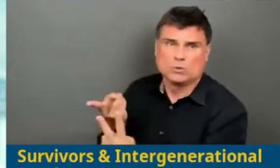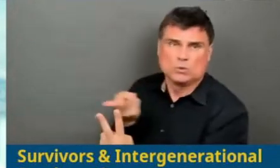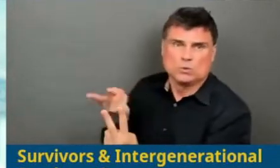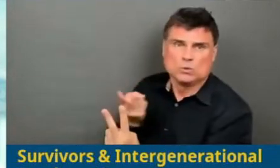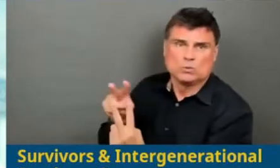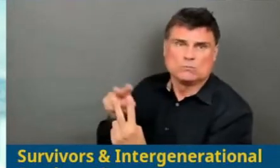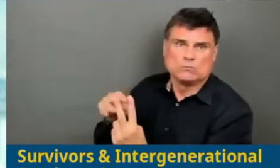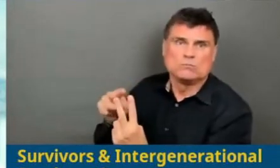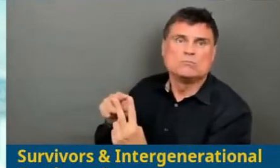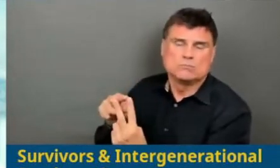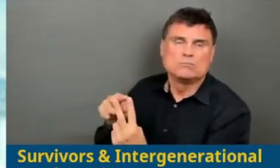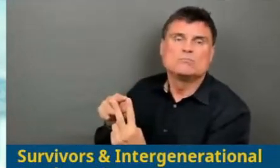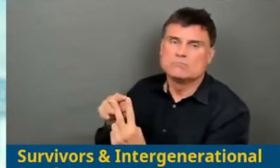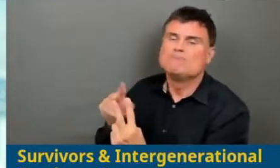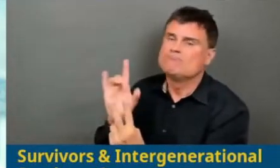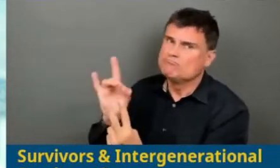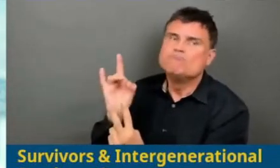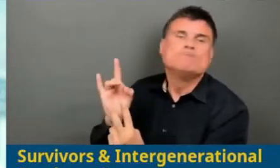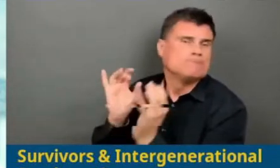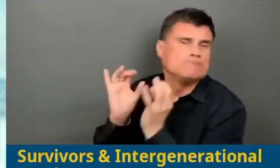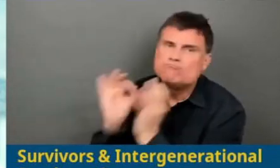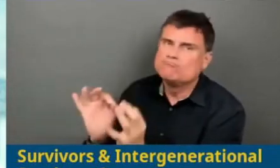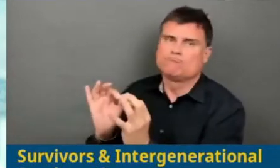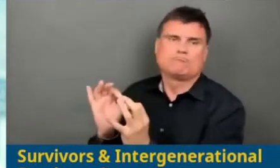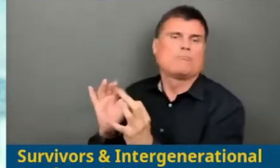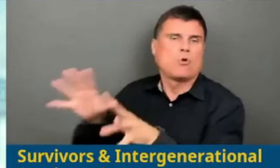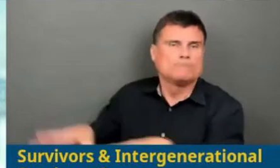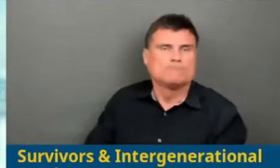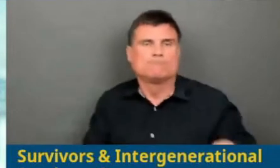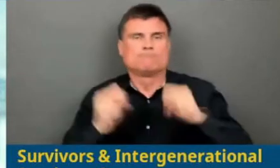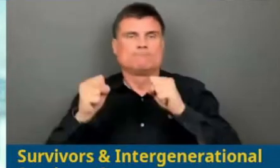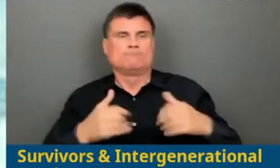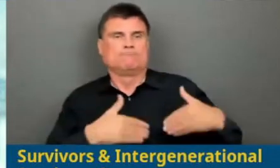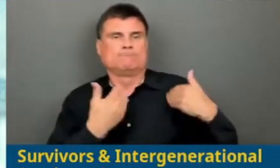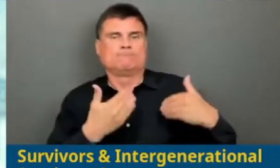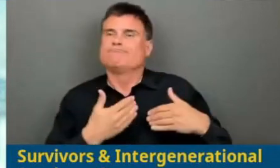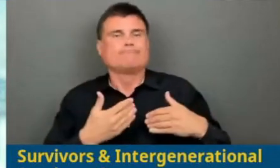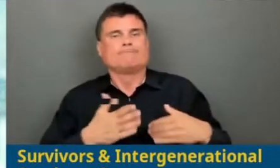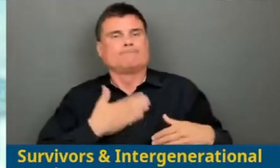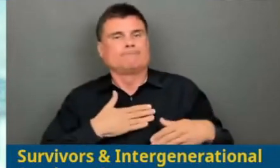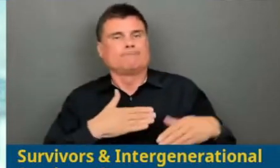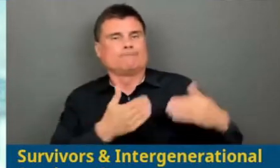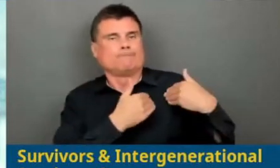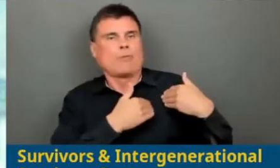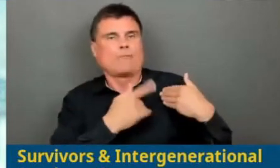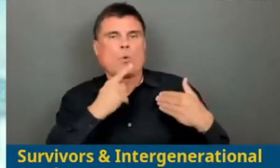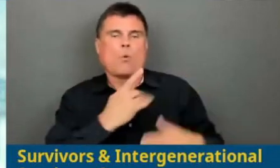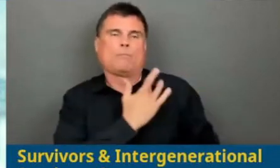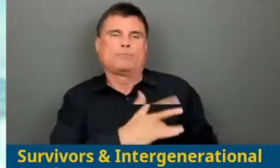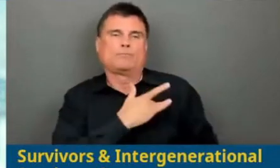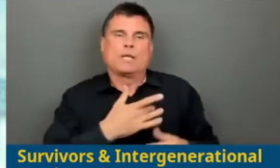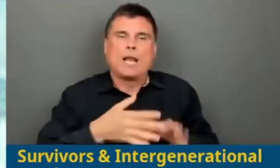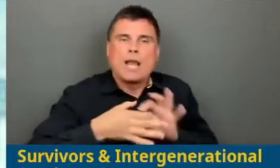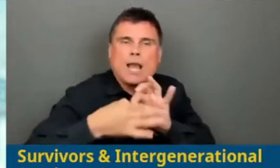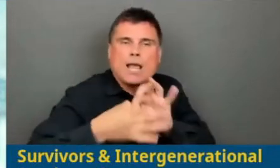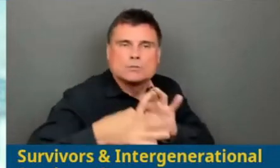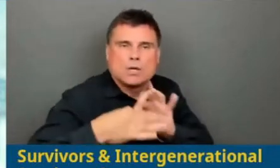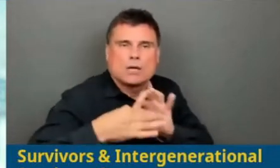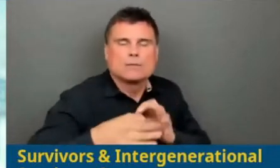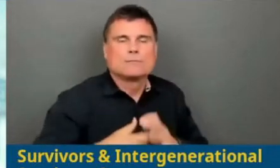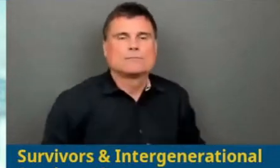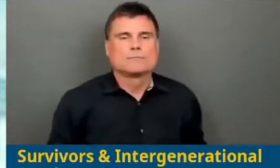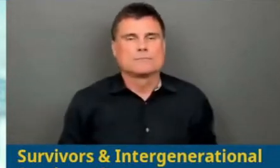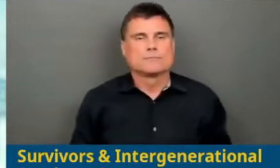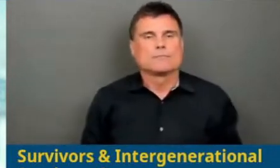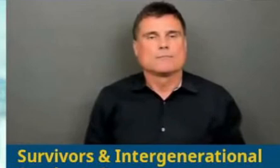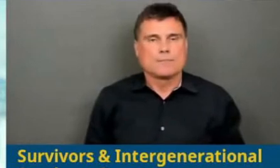I thank you so much for stepping up and helping us in this regard. So, by way of conclusion, this province